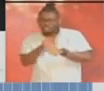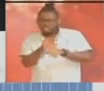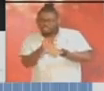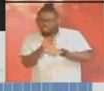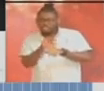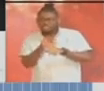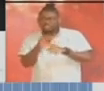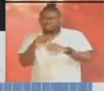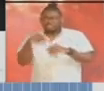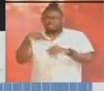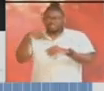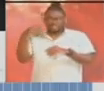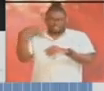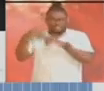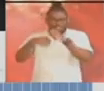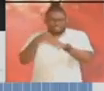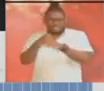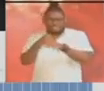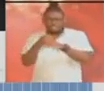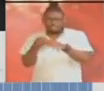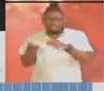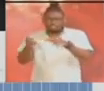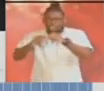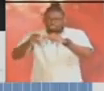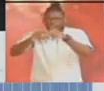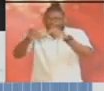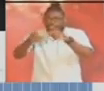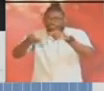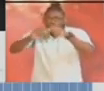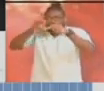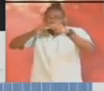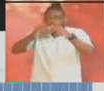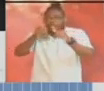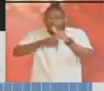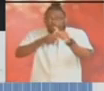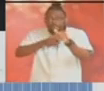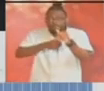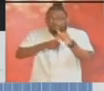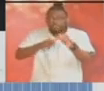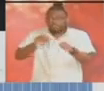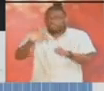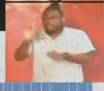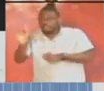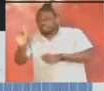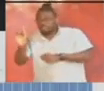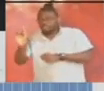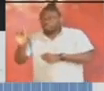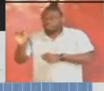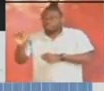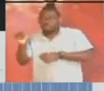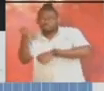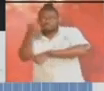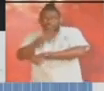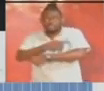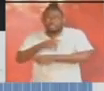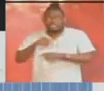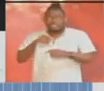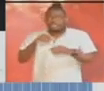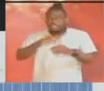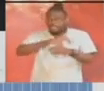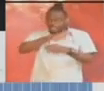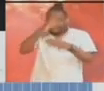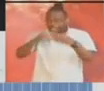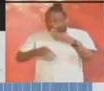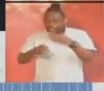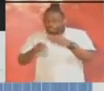10 days. After we imposed the mask wearing, at the end of August, we saw that the doubling time lengthened, meaning